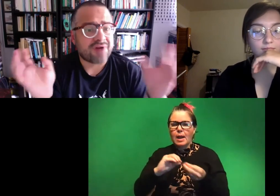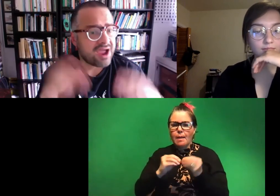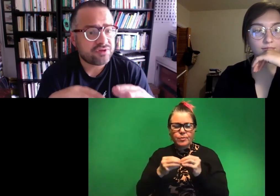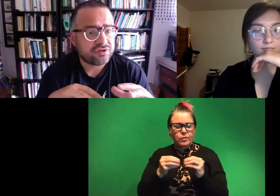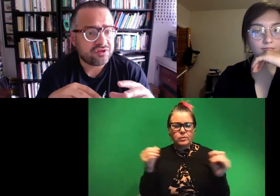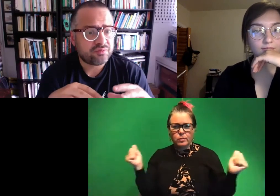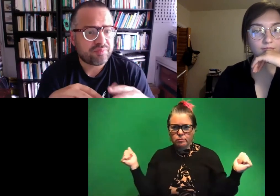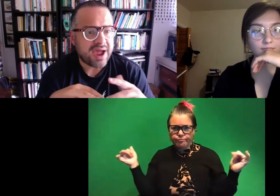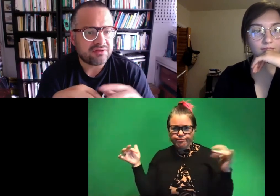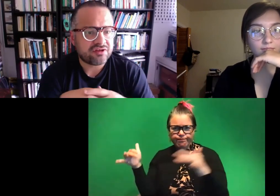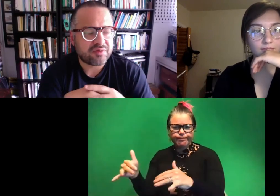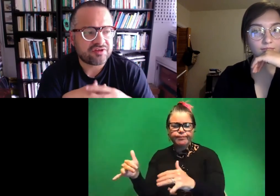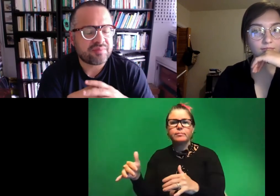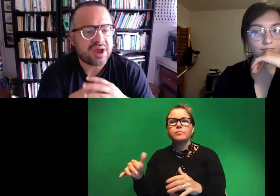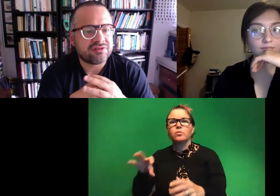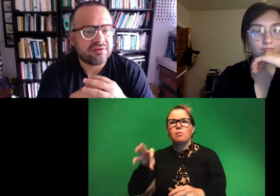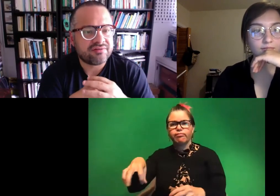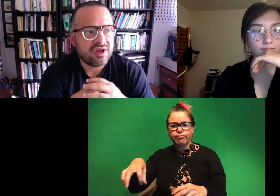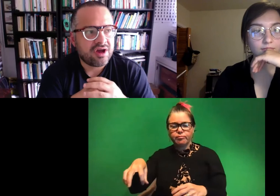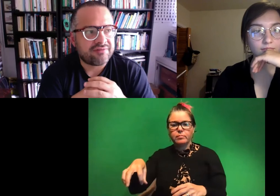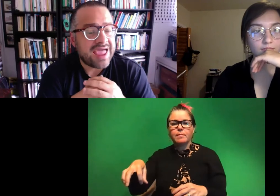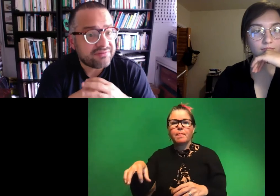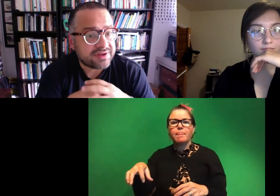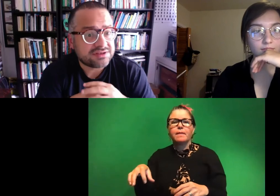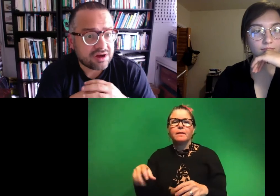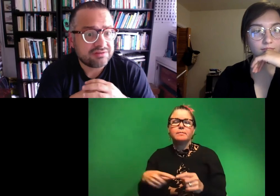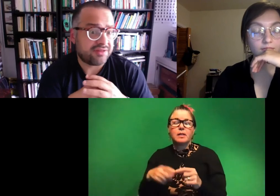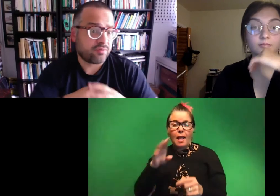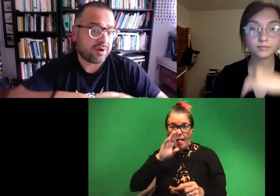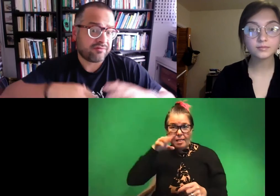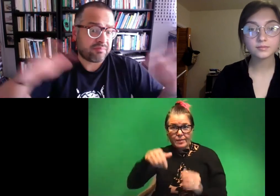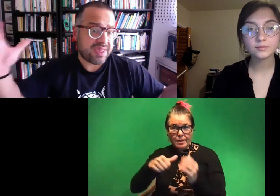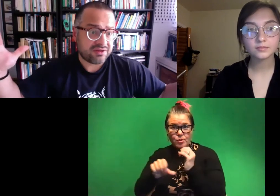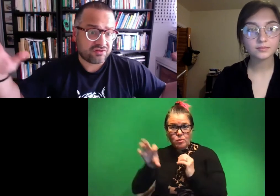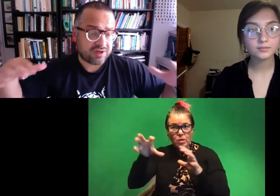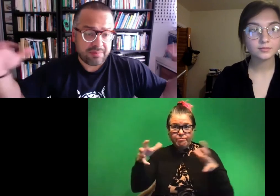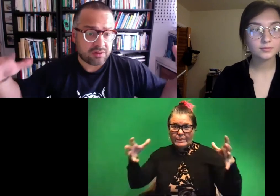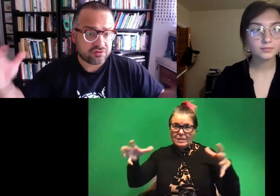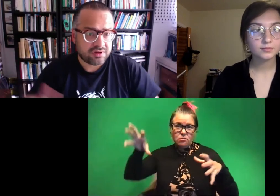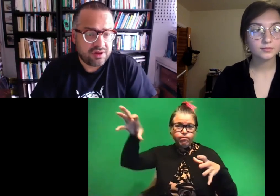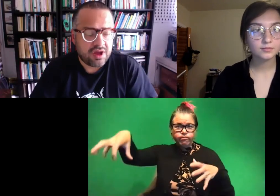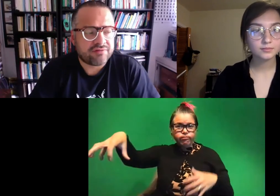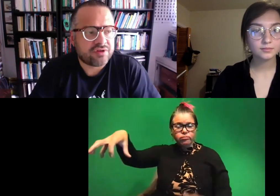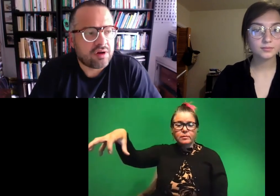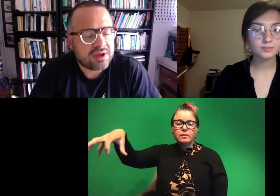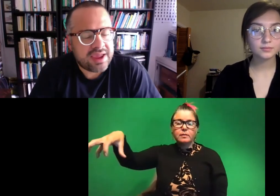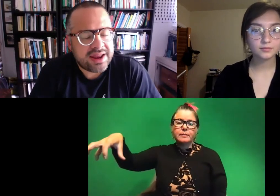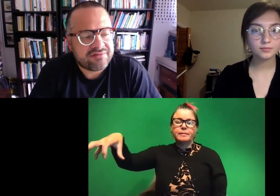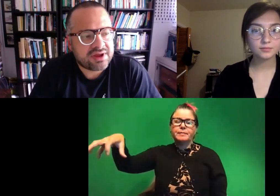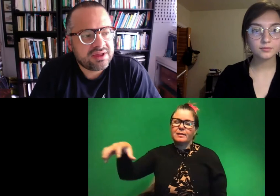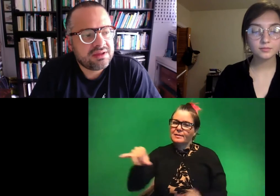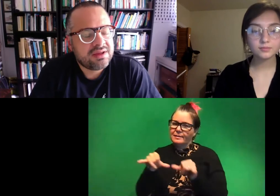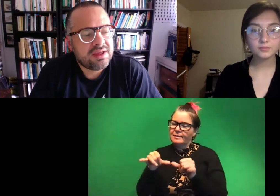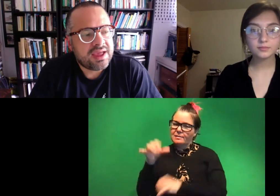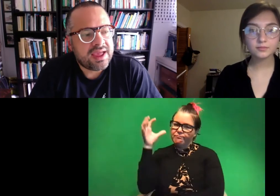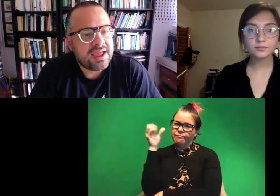they arrive to these piles, especially piles of elephant dung, that is one of the biggest amounts of dung in